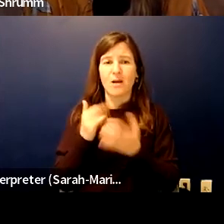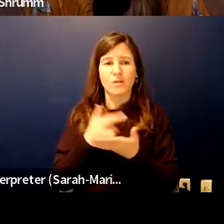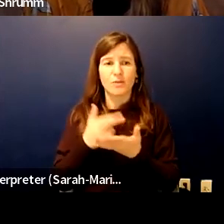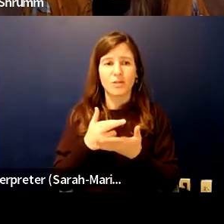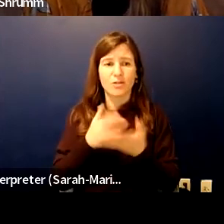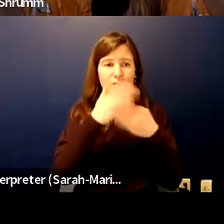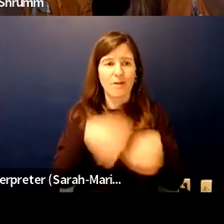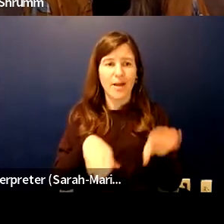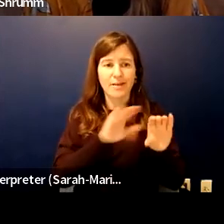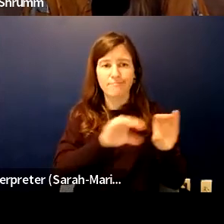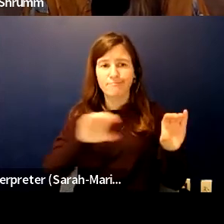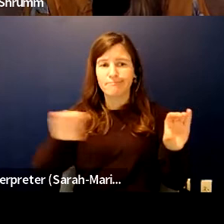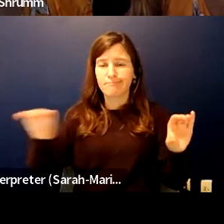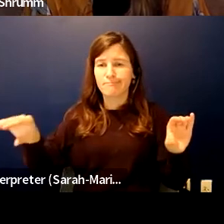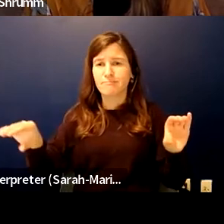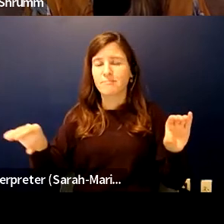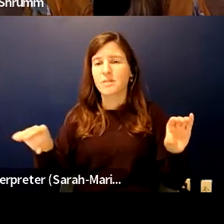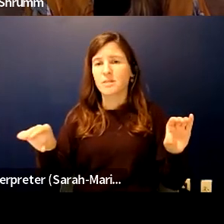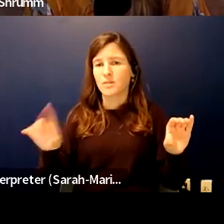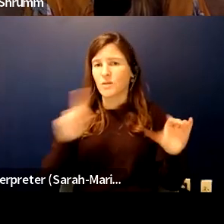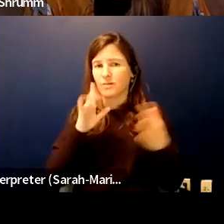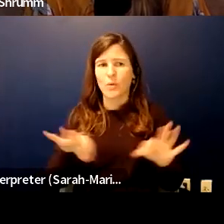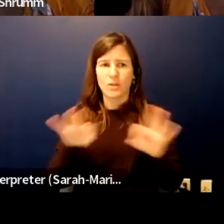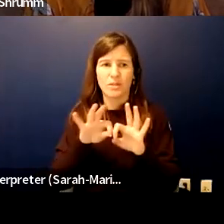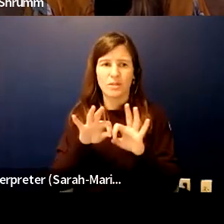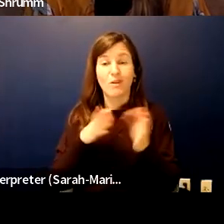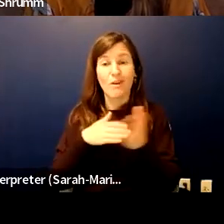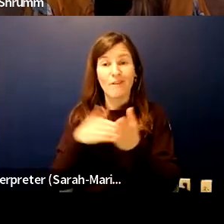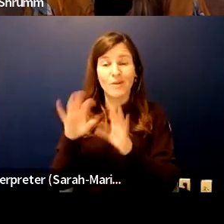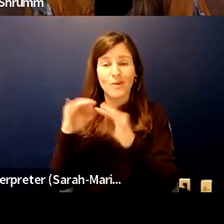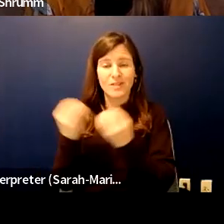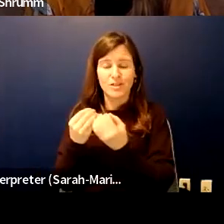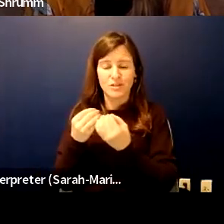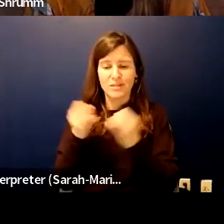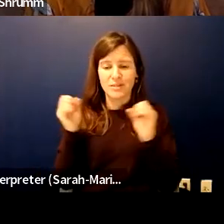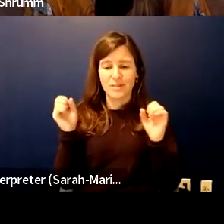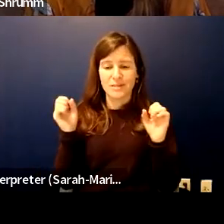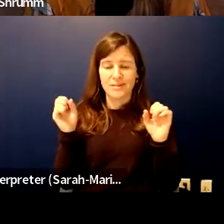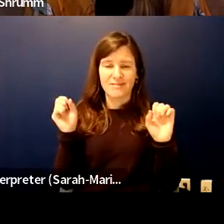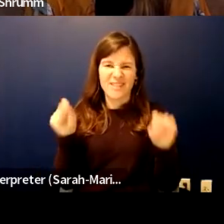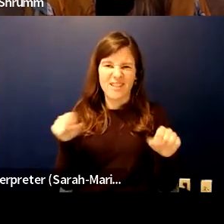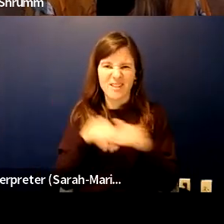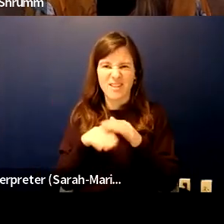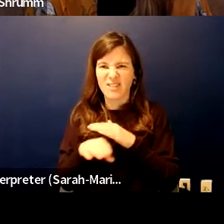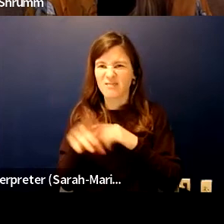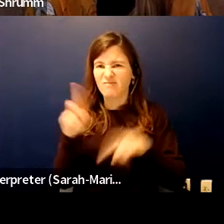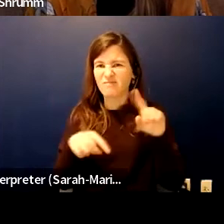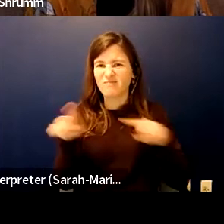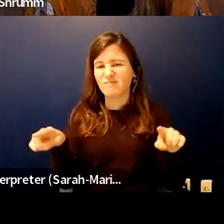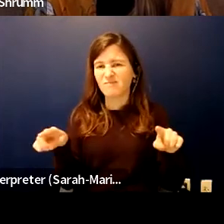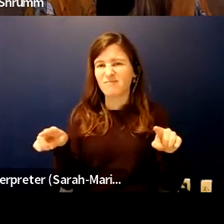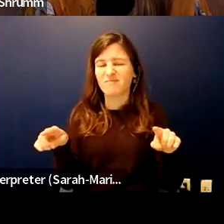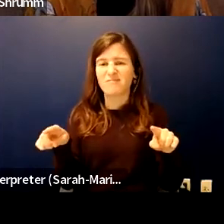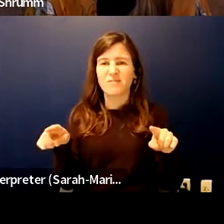I think is relevant here, that often organizations have access to varying levels of